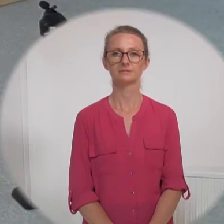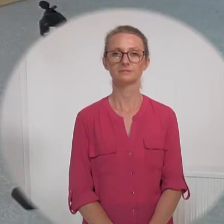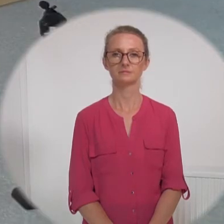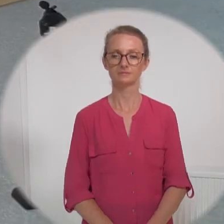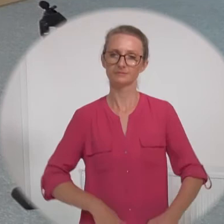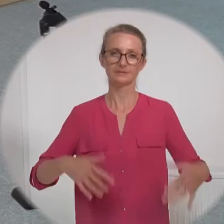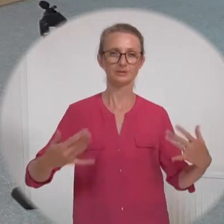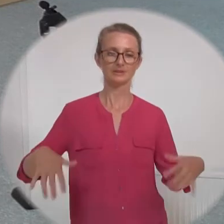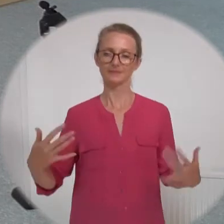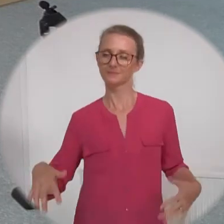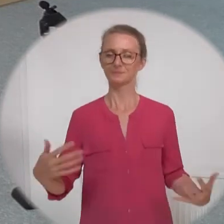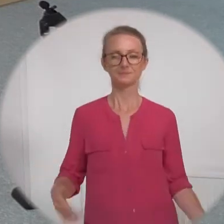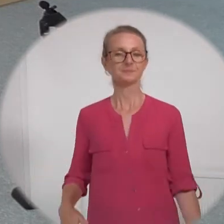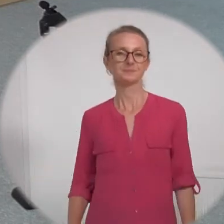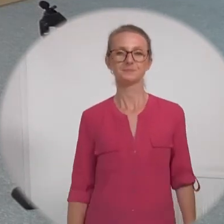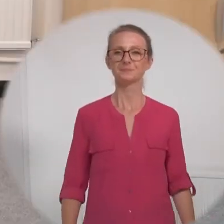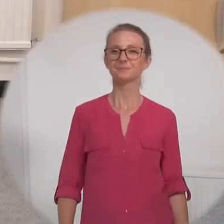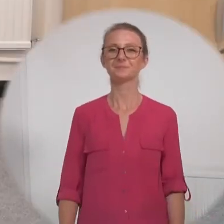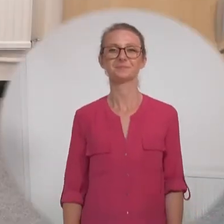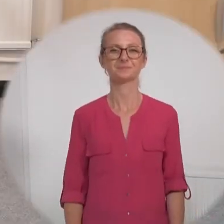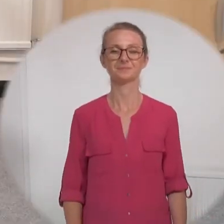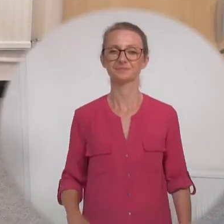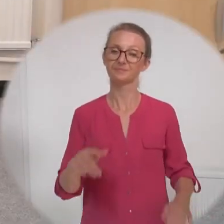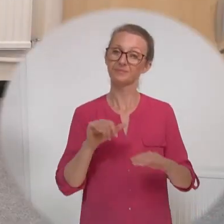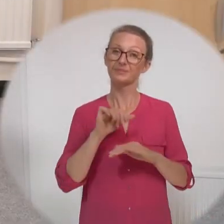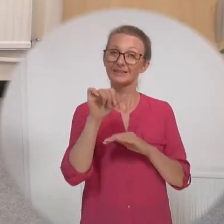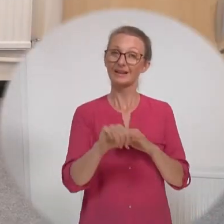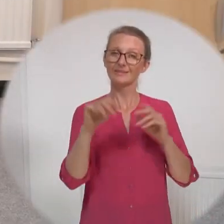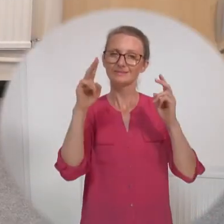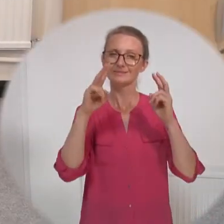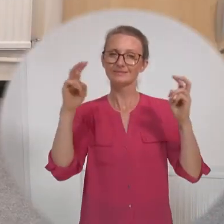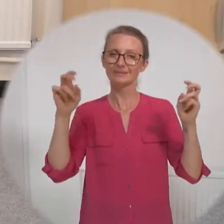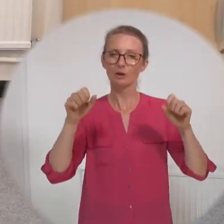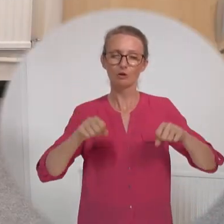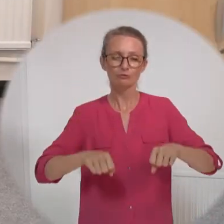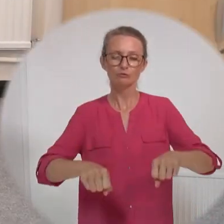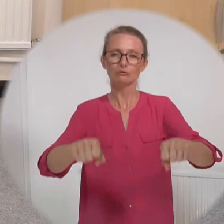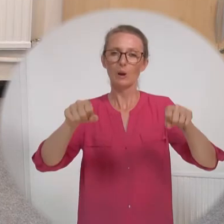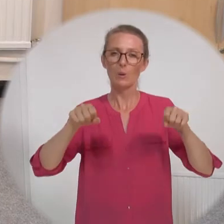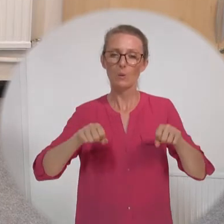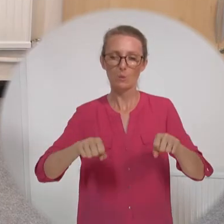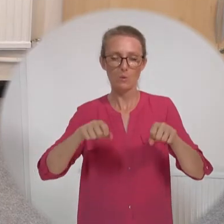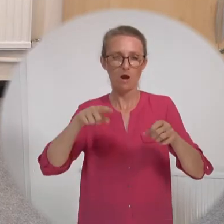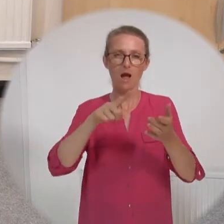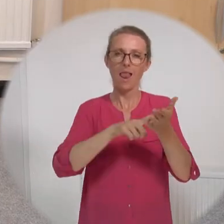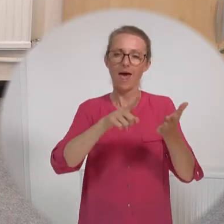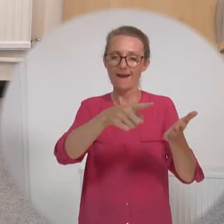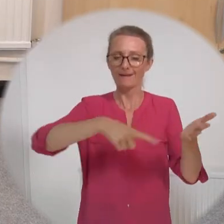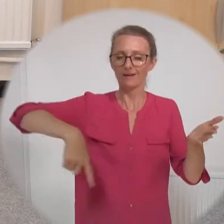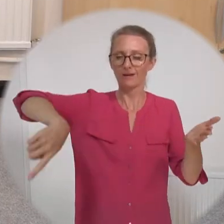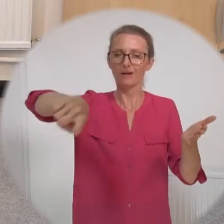Shake. The next move is called rowing the boat to the middle of the lake, and that is the 6th